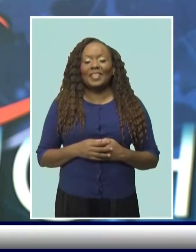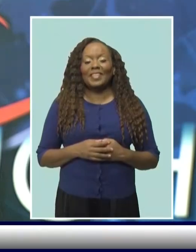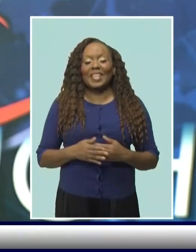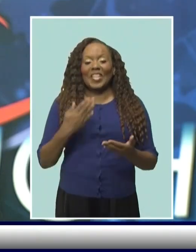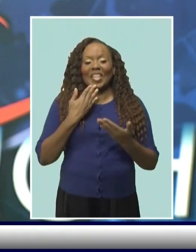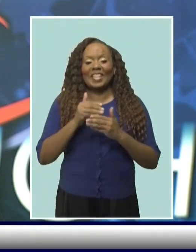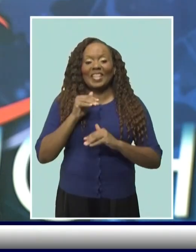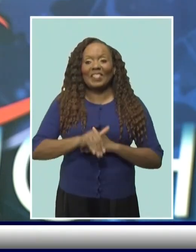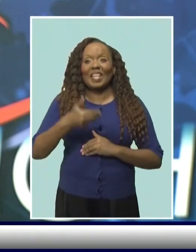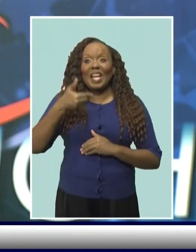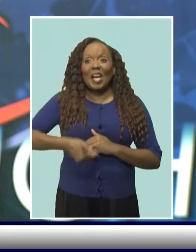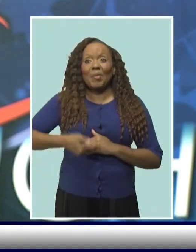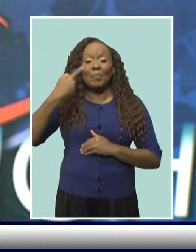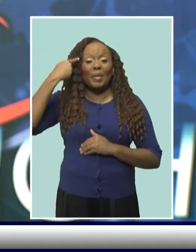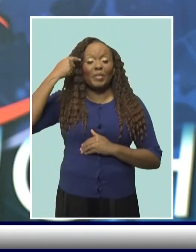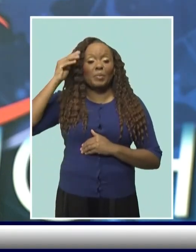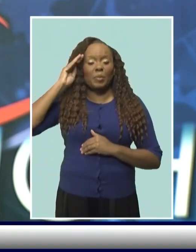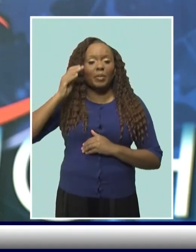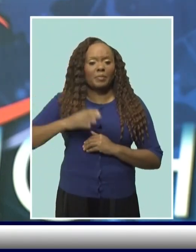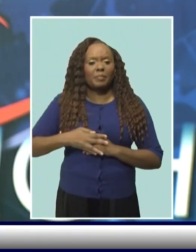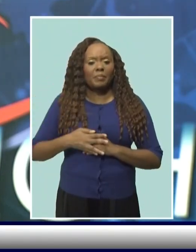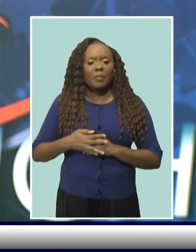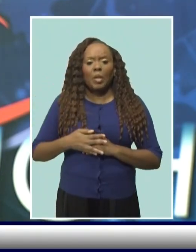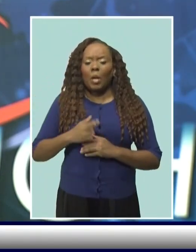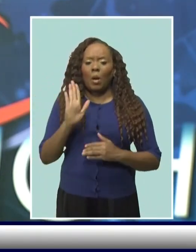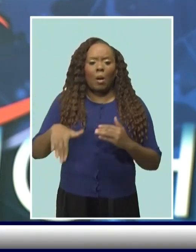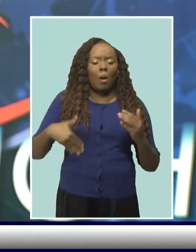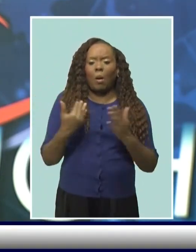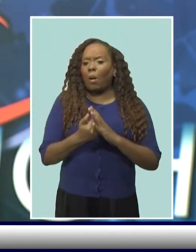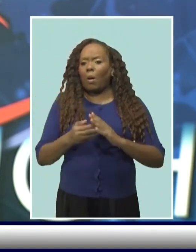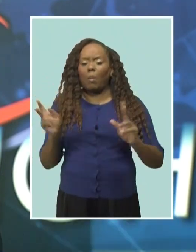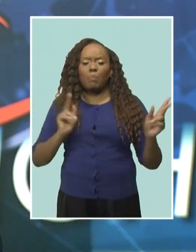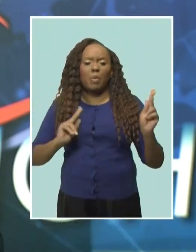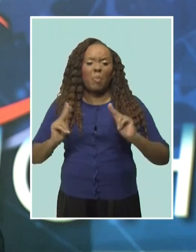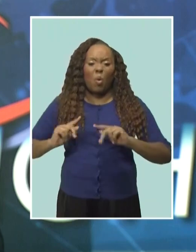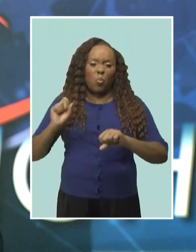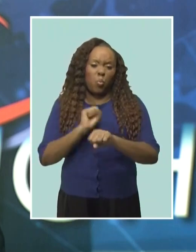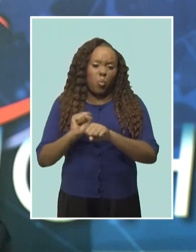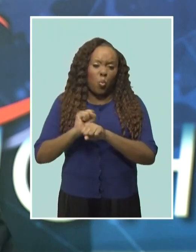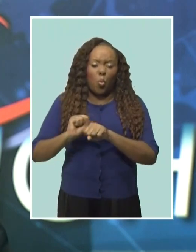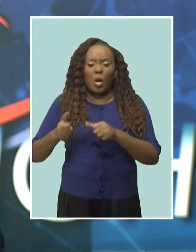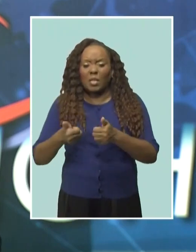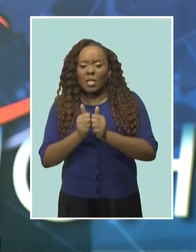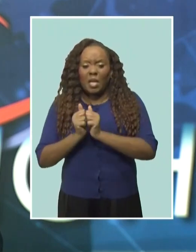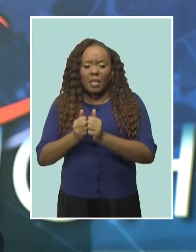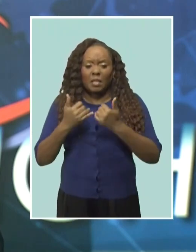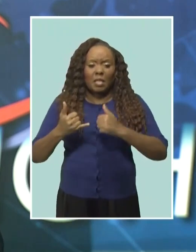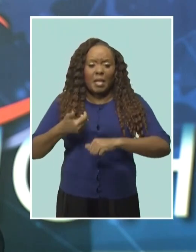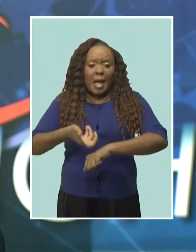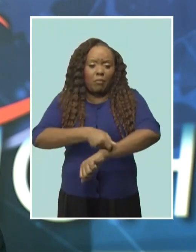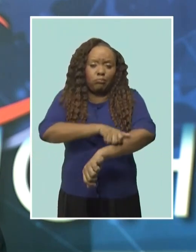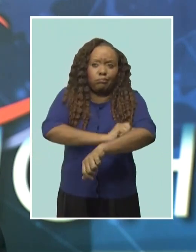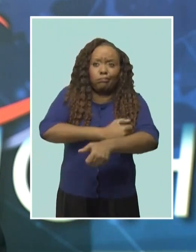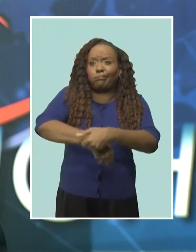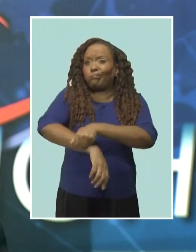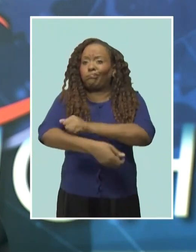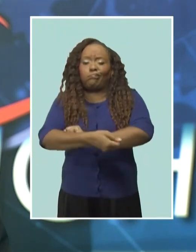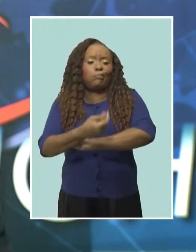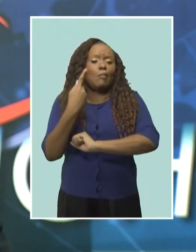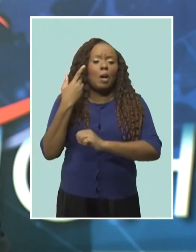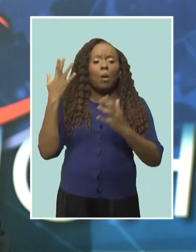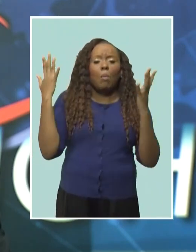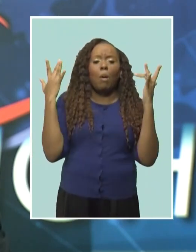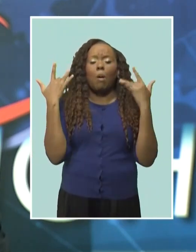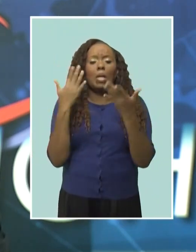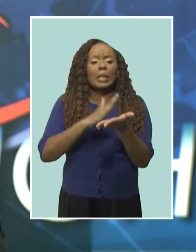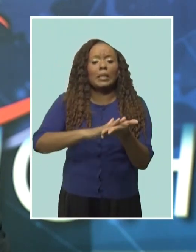Good evening, I'm Pearson Bowen. It was all hands on deck today as fisherfolk banded together to clean up the Bridgetown